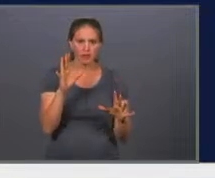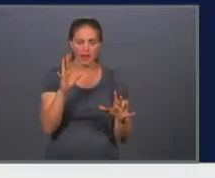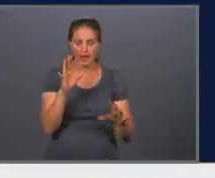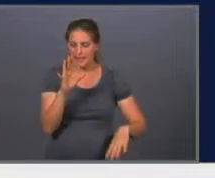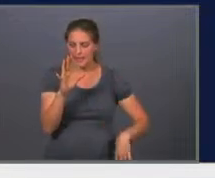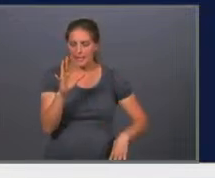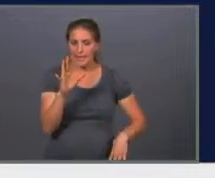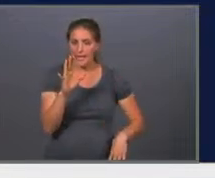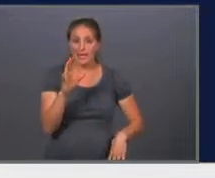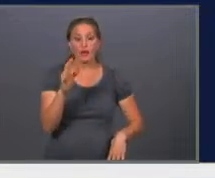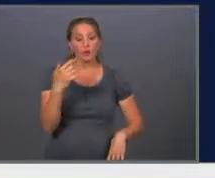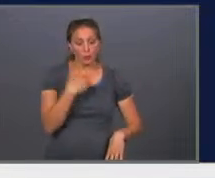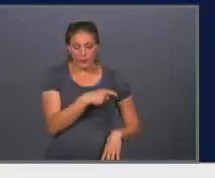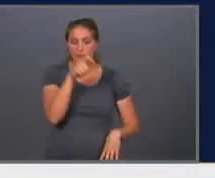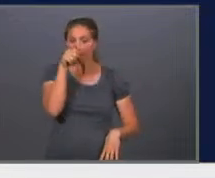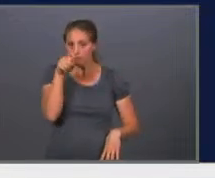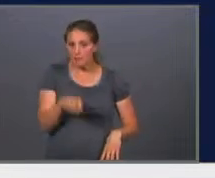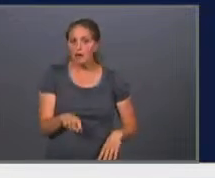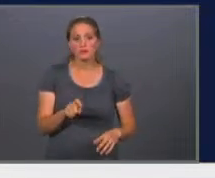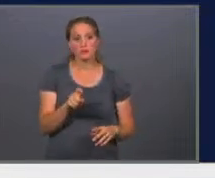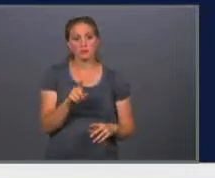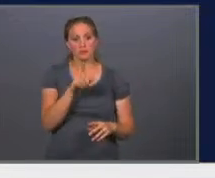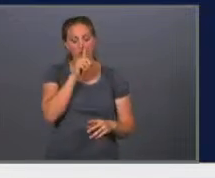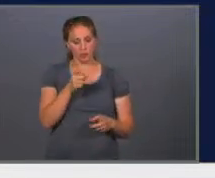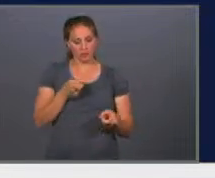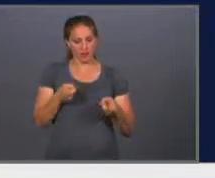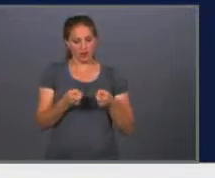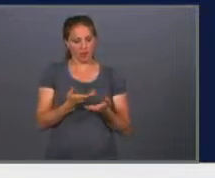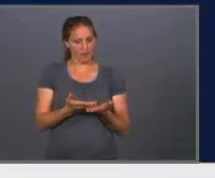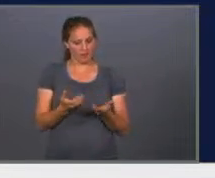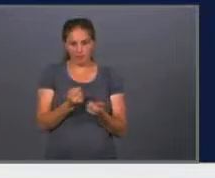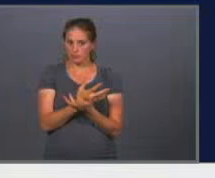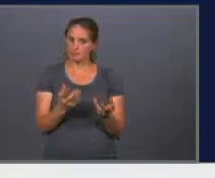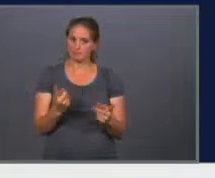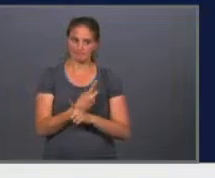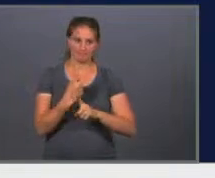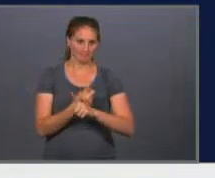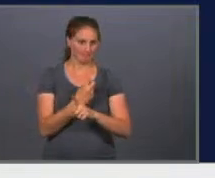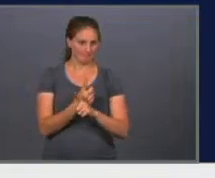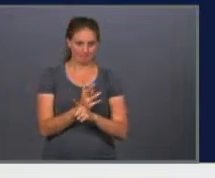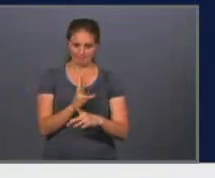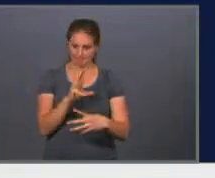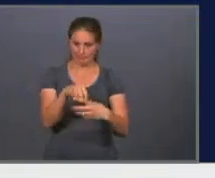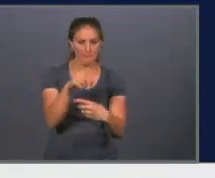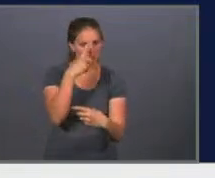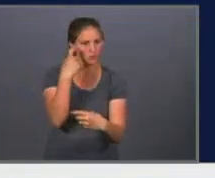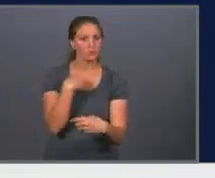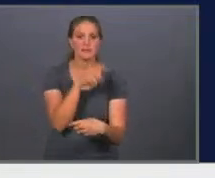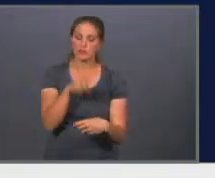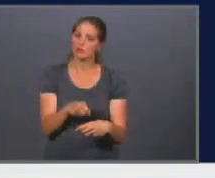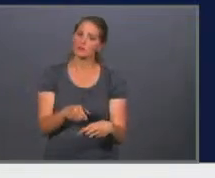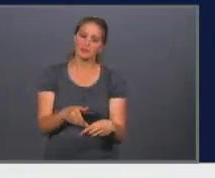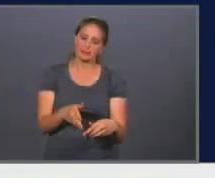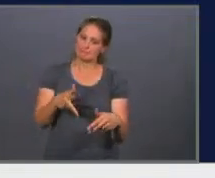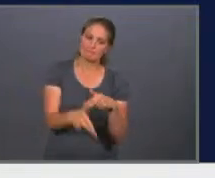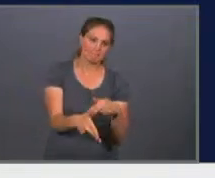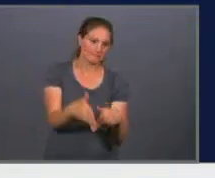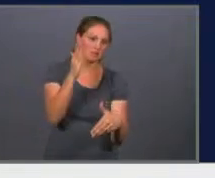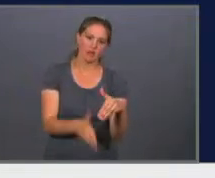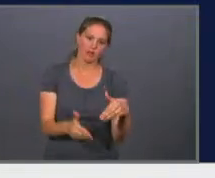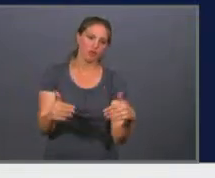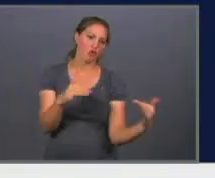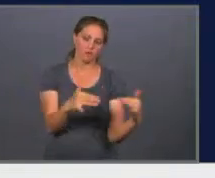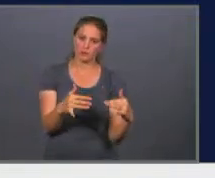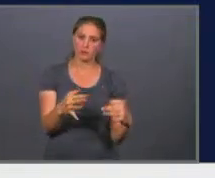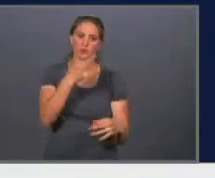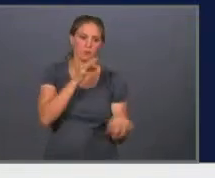it'll be on us to make sure that we handle things appropriately so we can end this conflict as soon as possible. What about